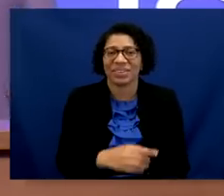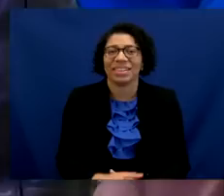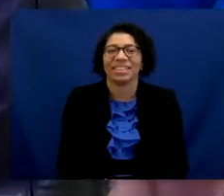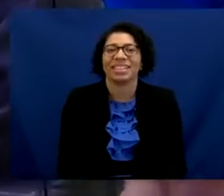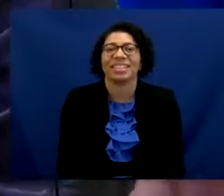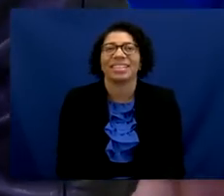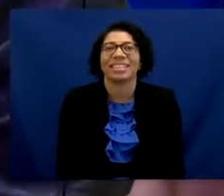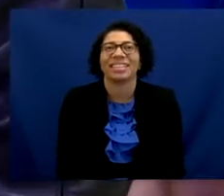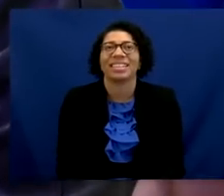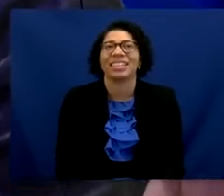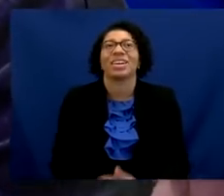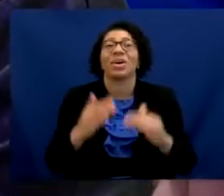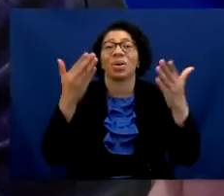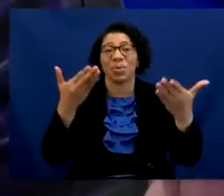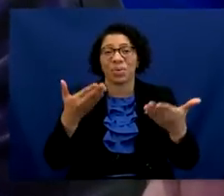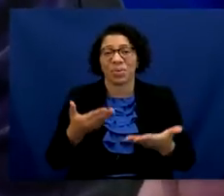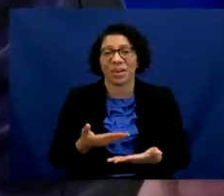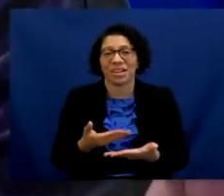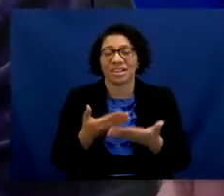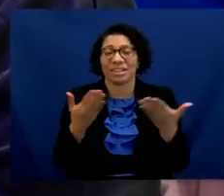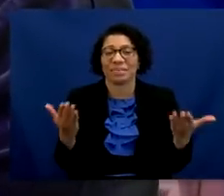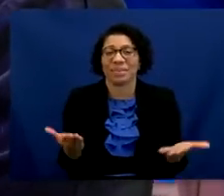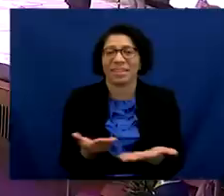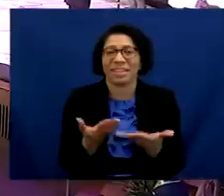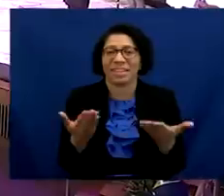and family on this day to the Avenue.